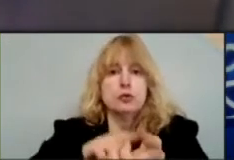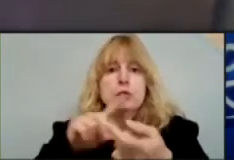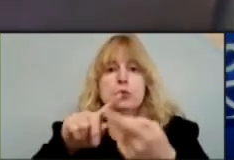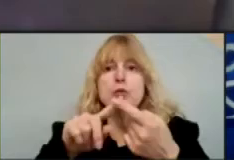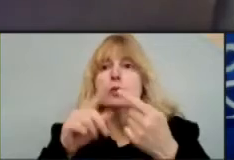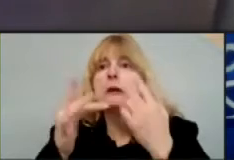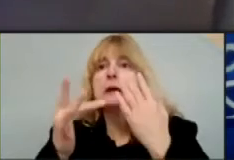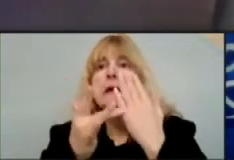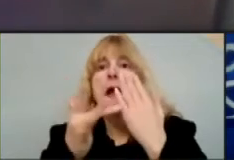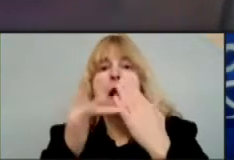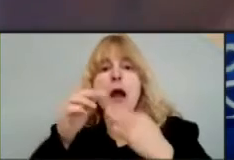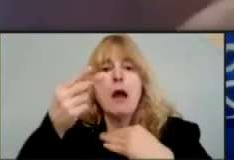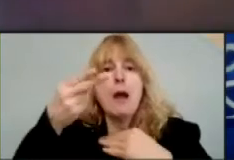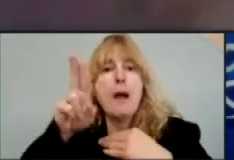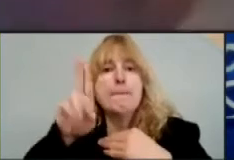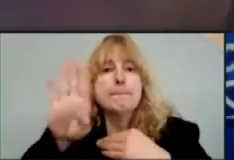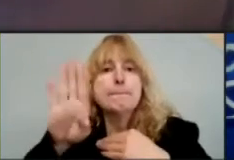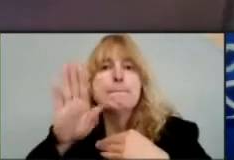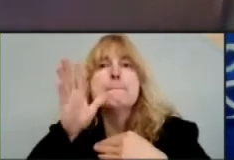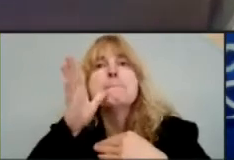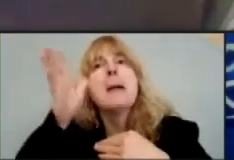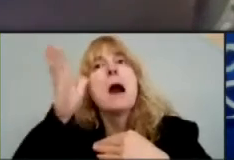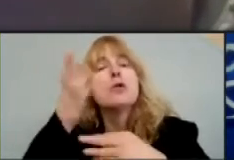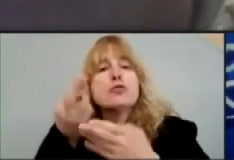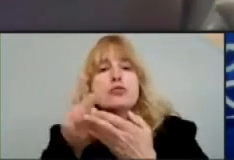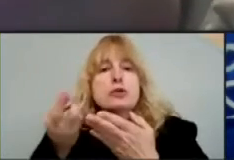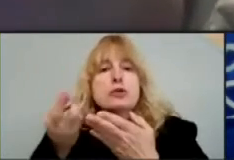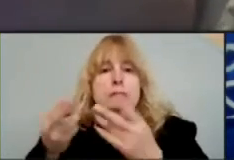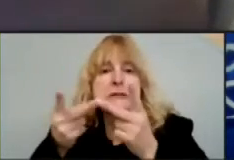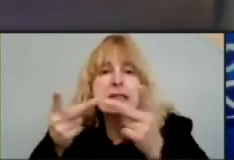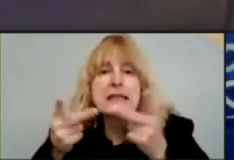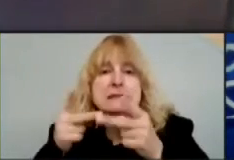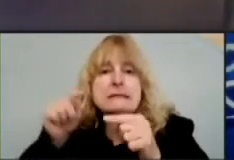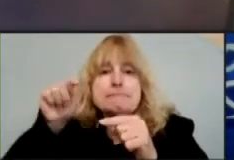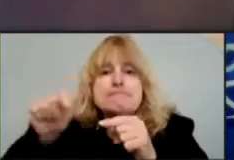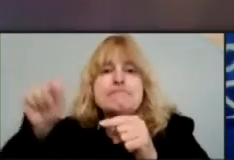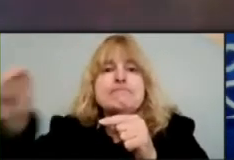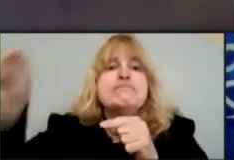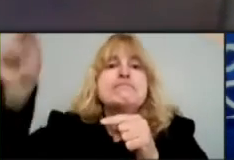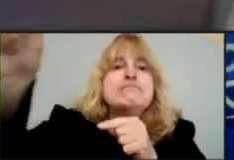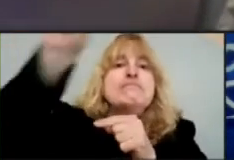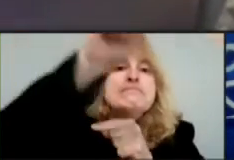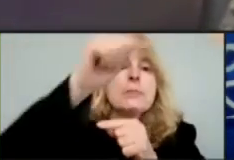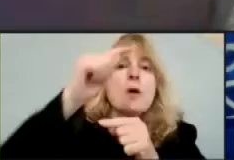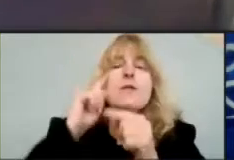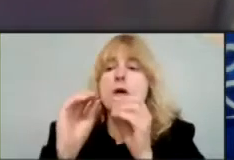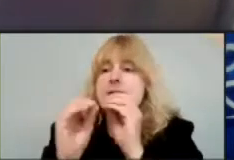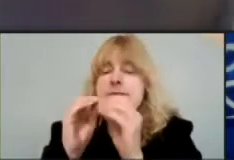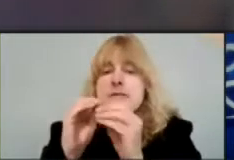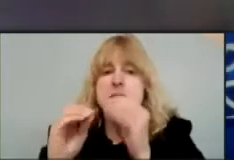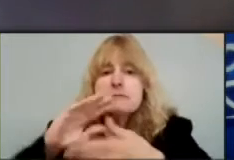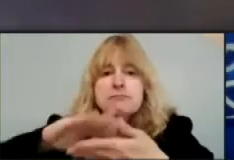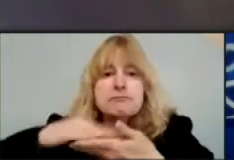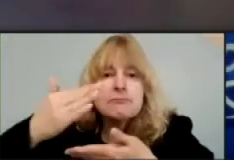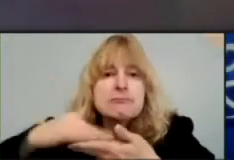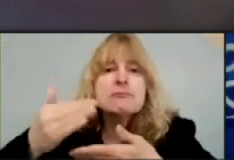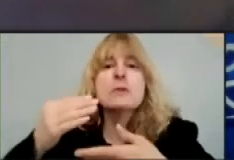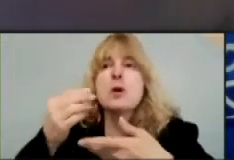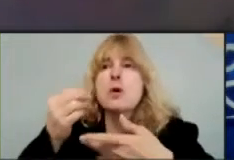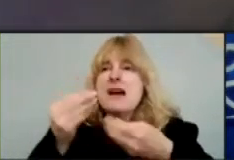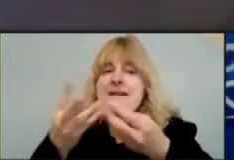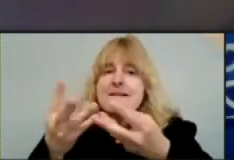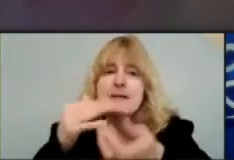parent resource sites that we have running to fix any devices that are broken or to continue to provide medical